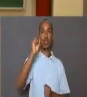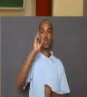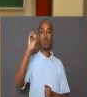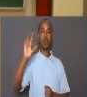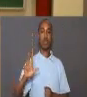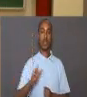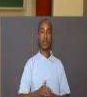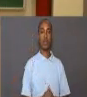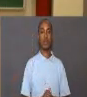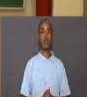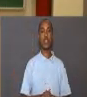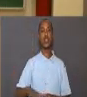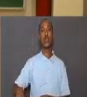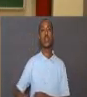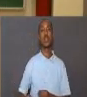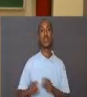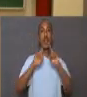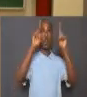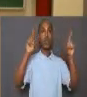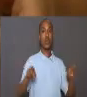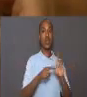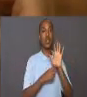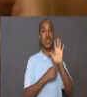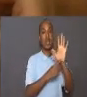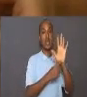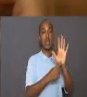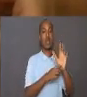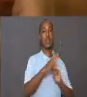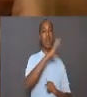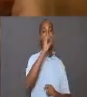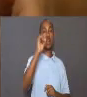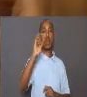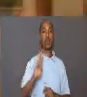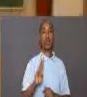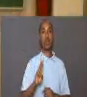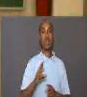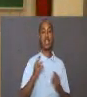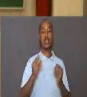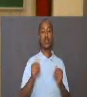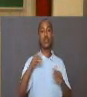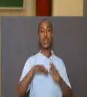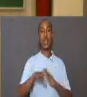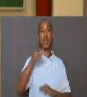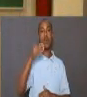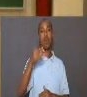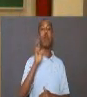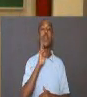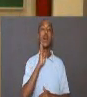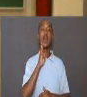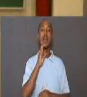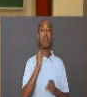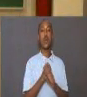Students, as you can see in this video, when carbon dioxide dissolves in water,